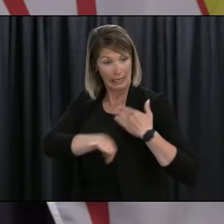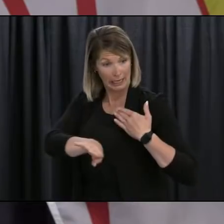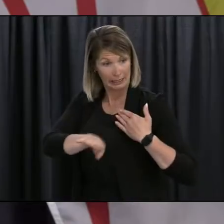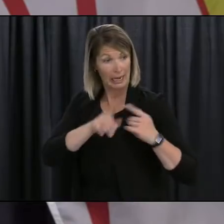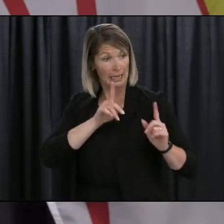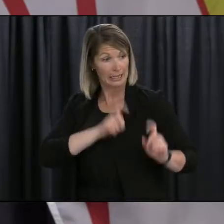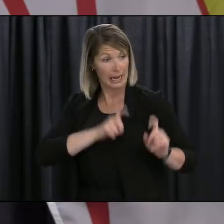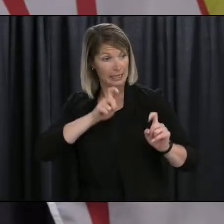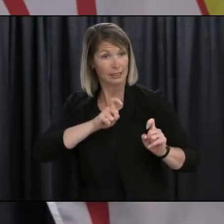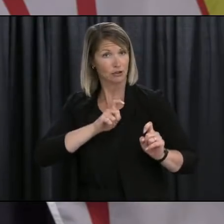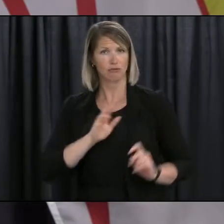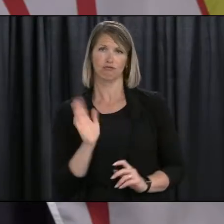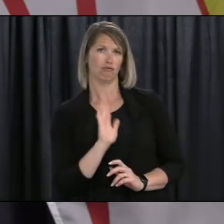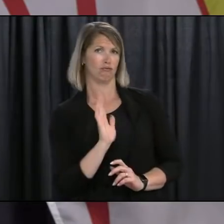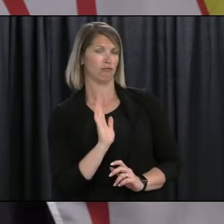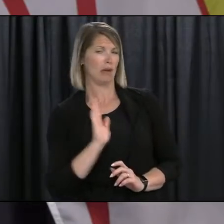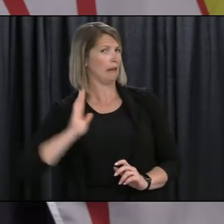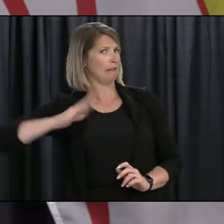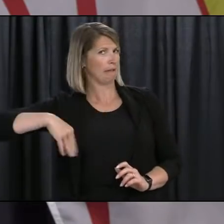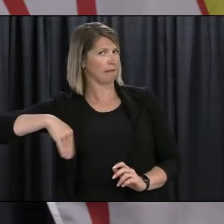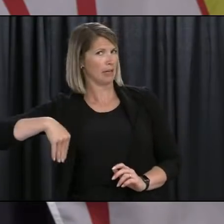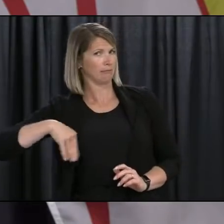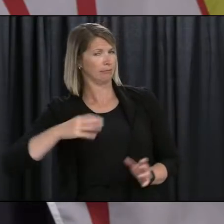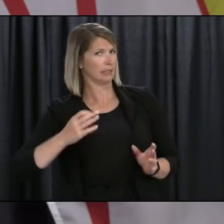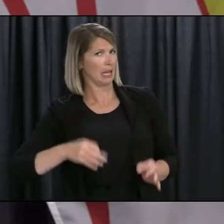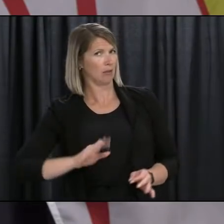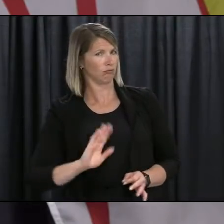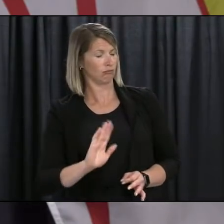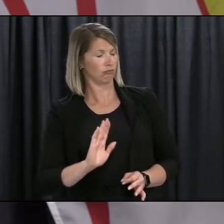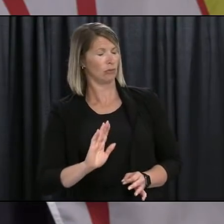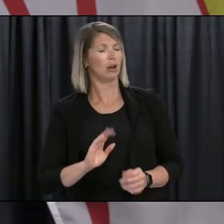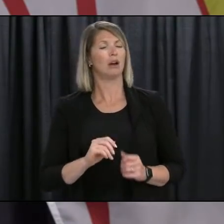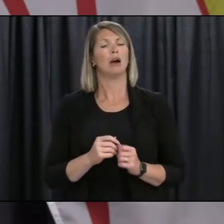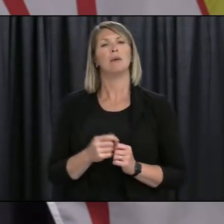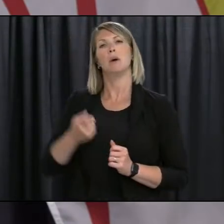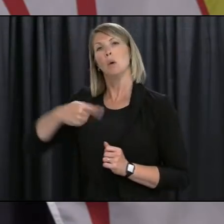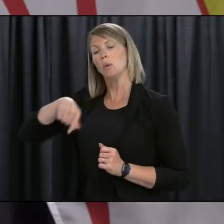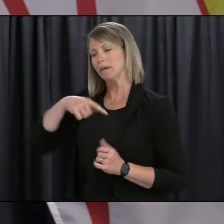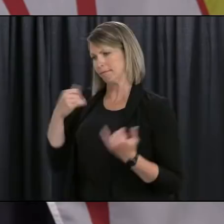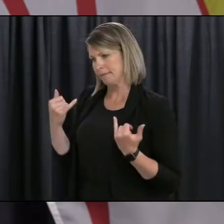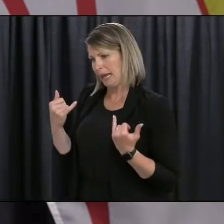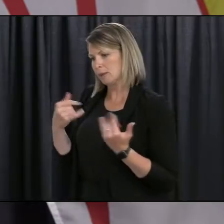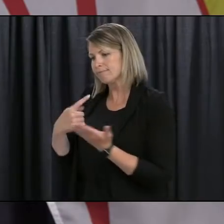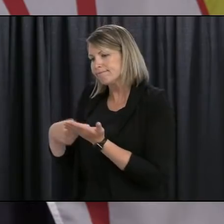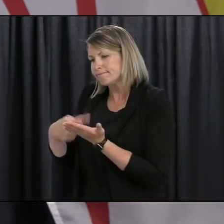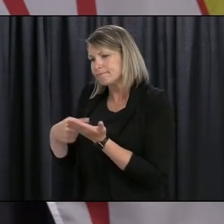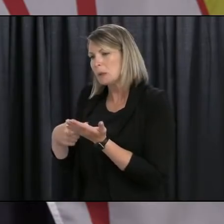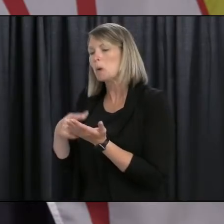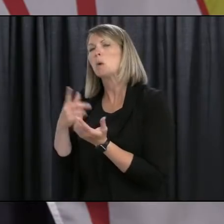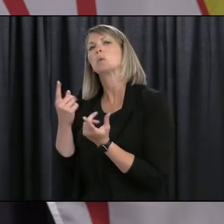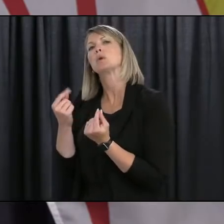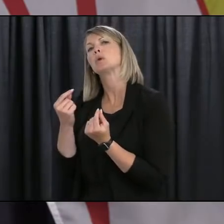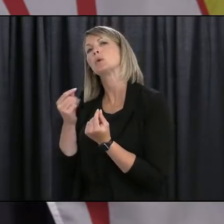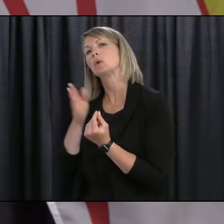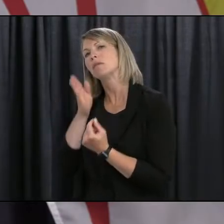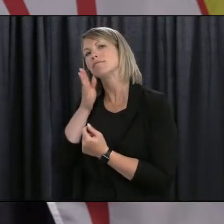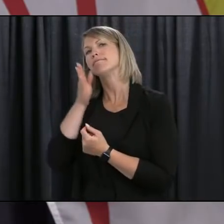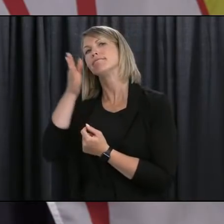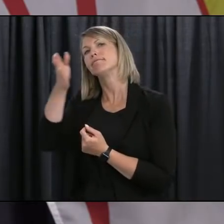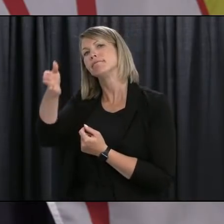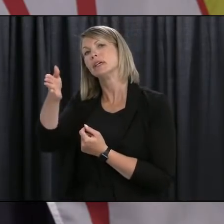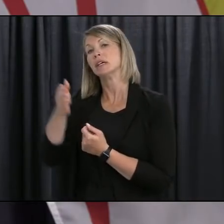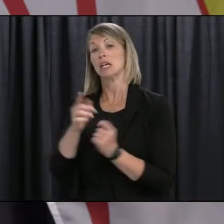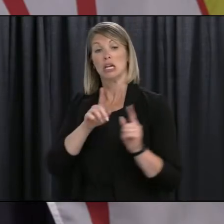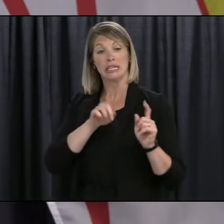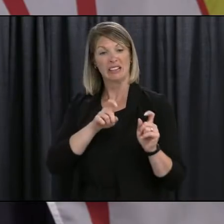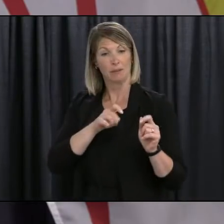question. But we will certainly be looking at the best way forward with regard to testing and with regard to all types